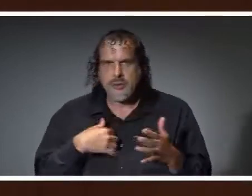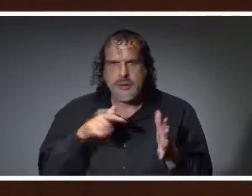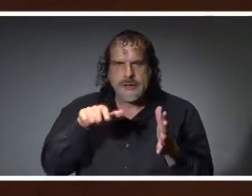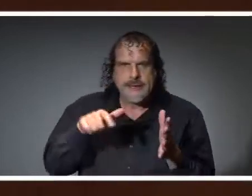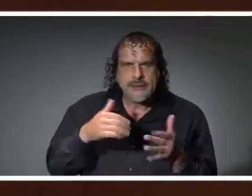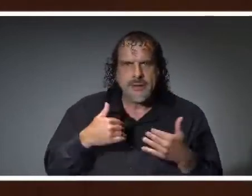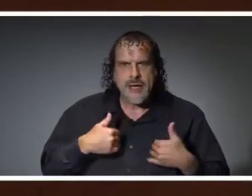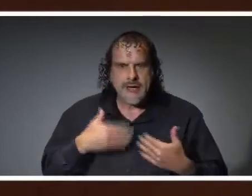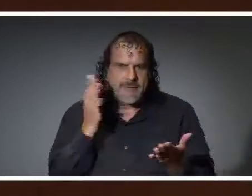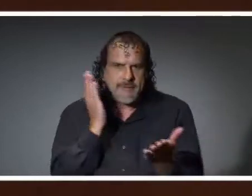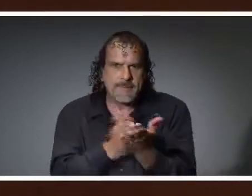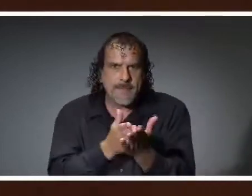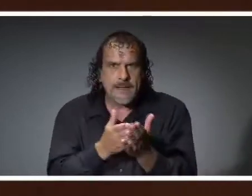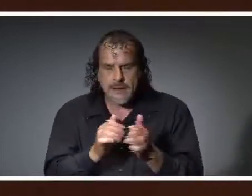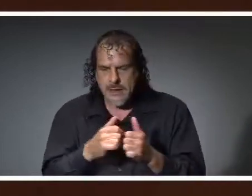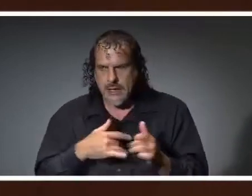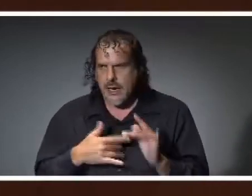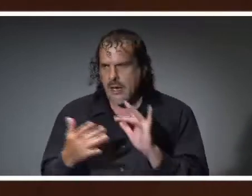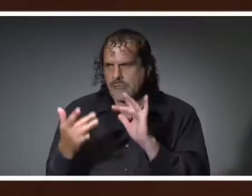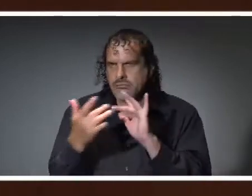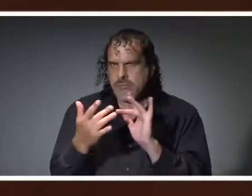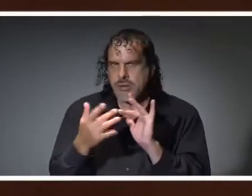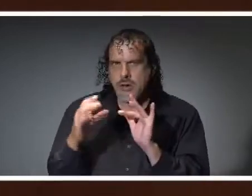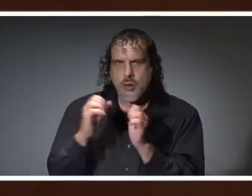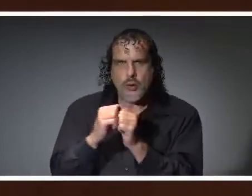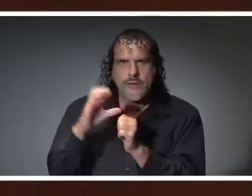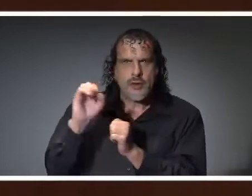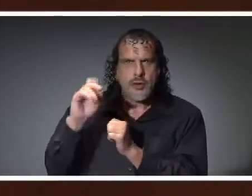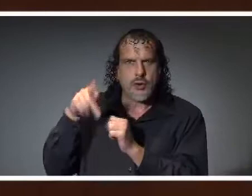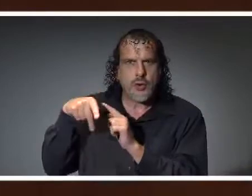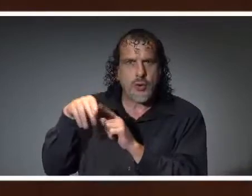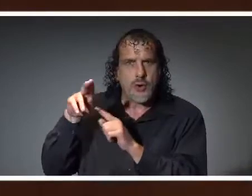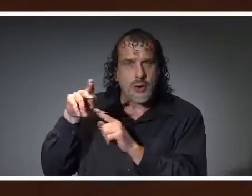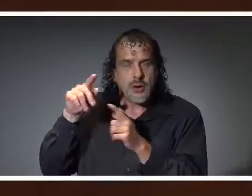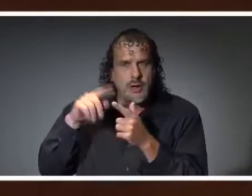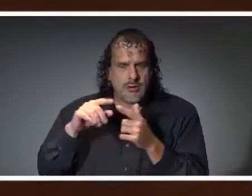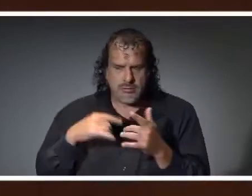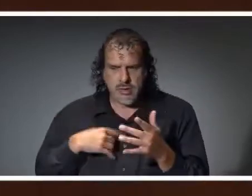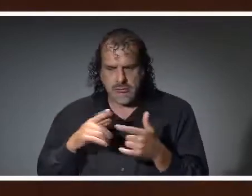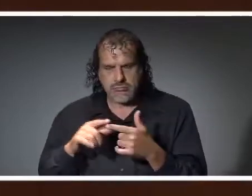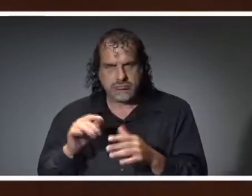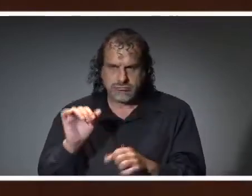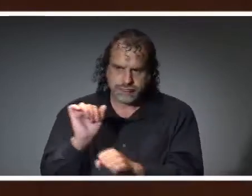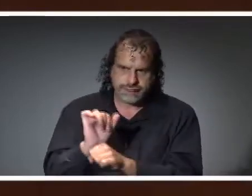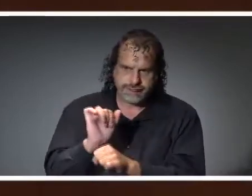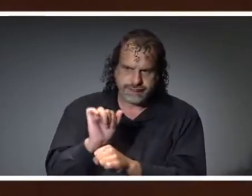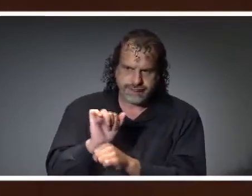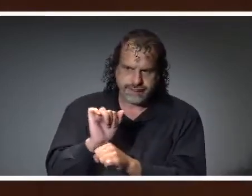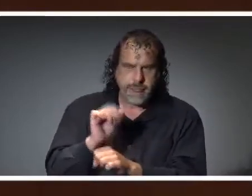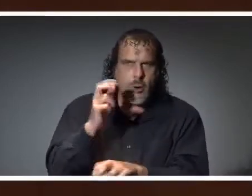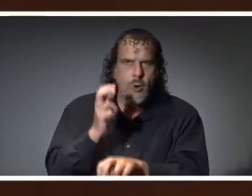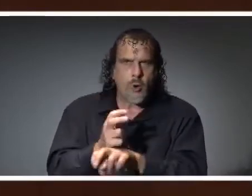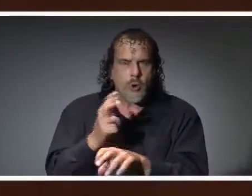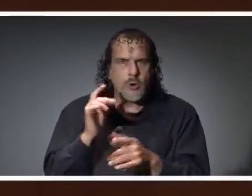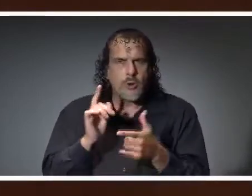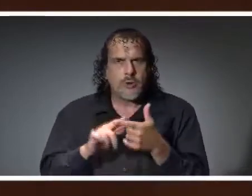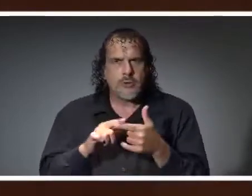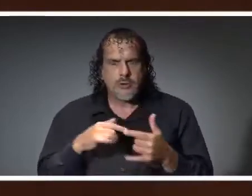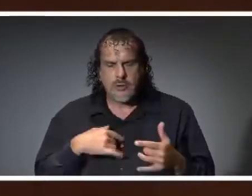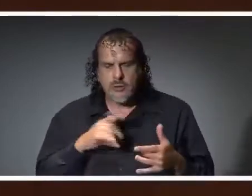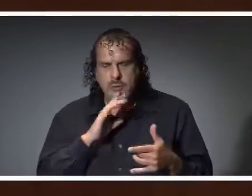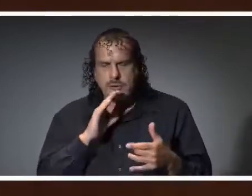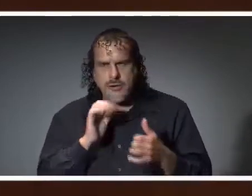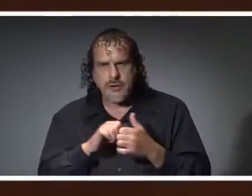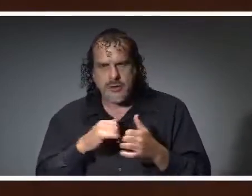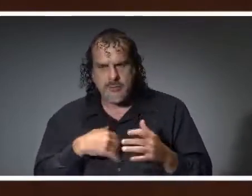in contact with the Corps, which is continuing to work diligently to prepare what we call the Supplemental